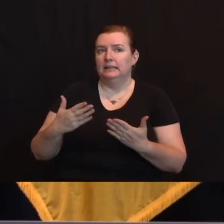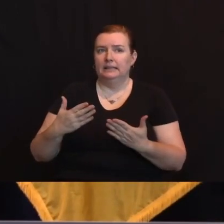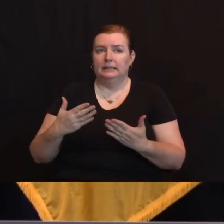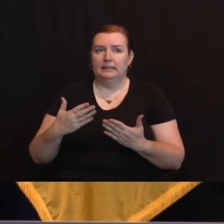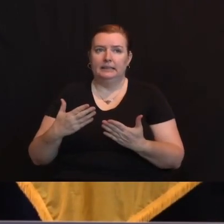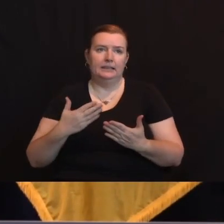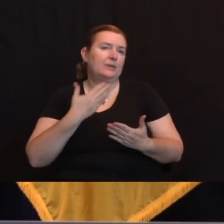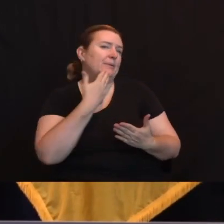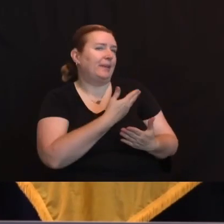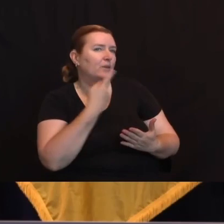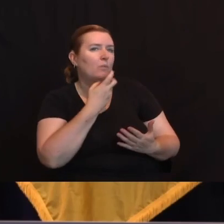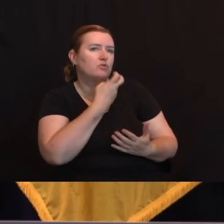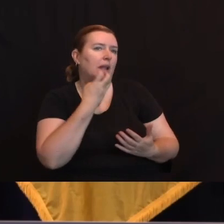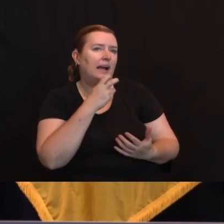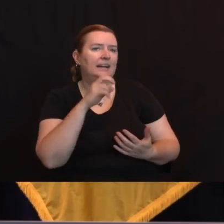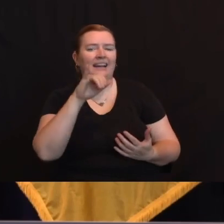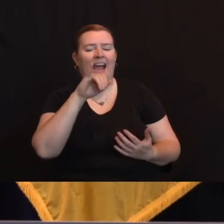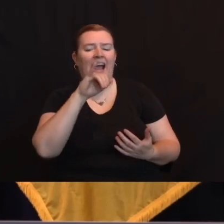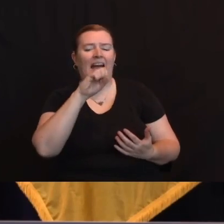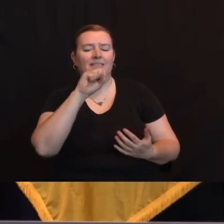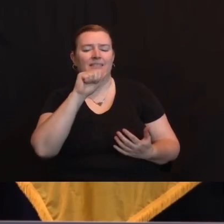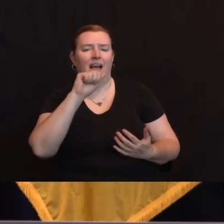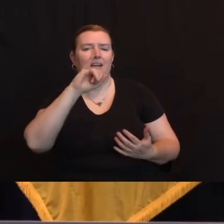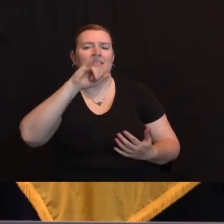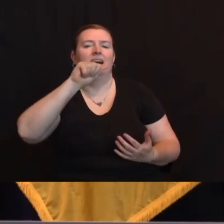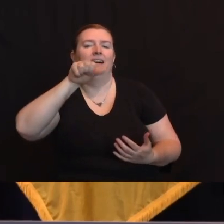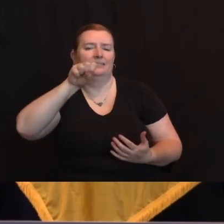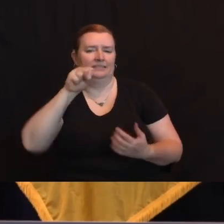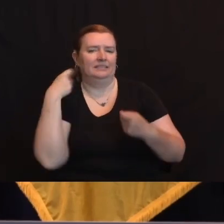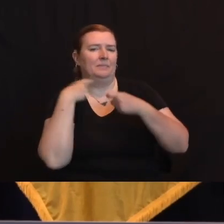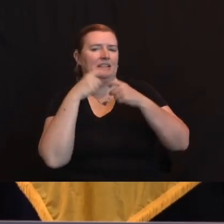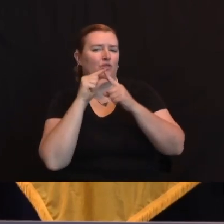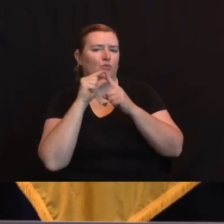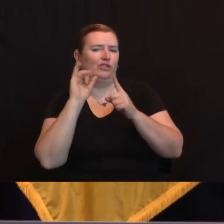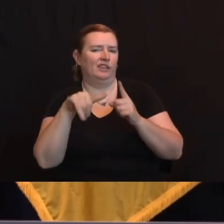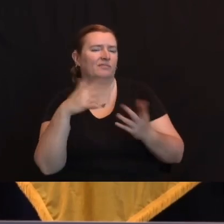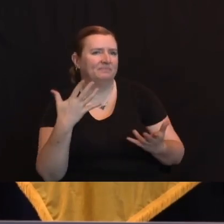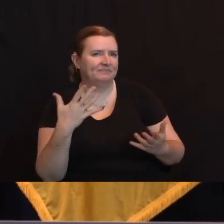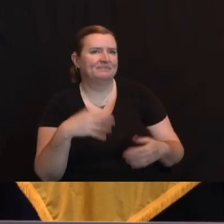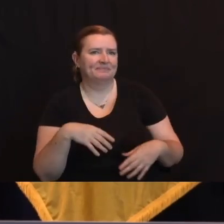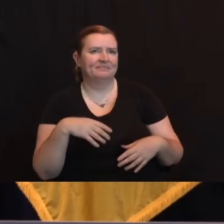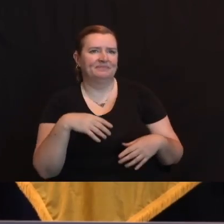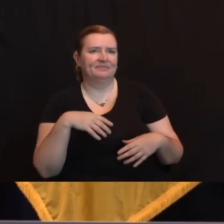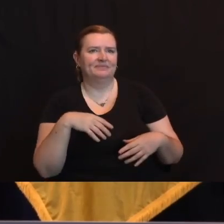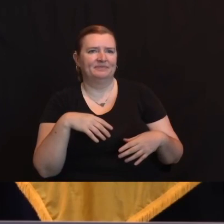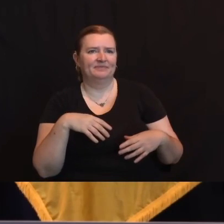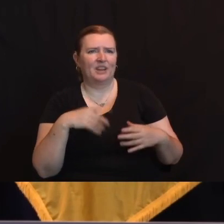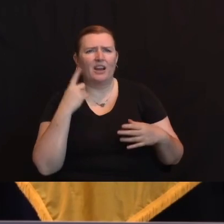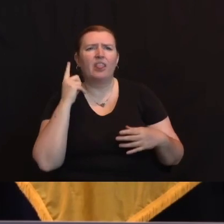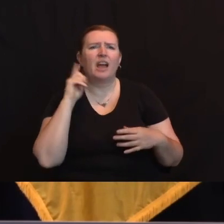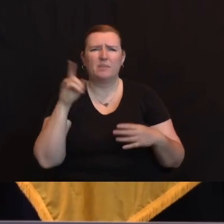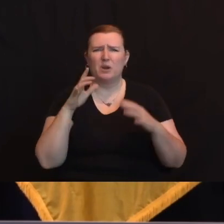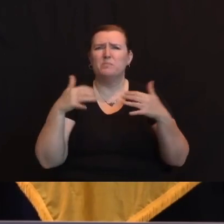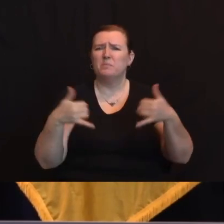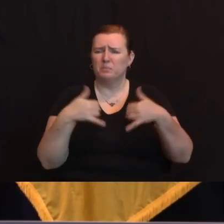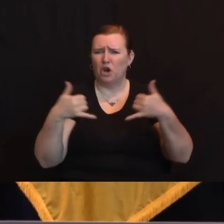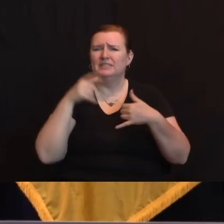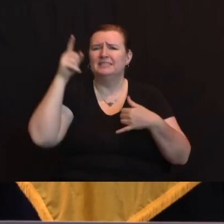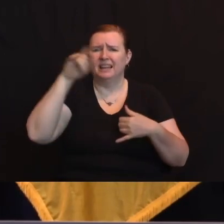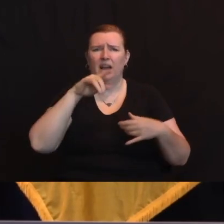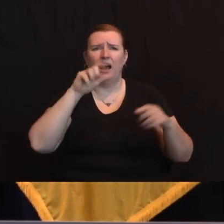only generally of the party in Alpine and have not liked what I've heard. I understand it was more outside than inside,